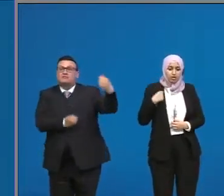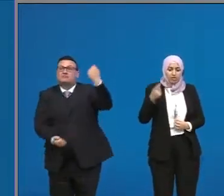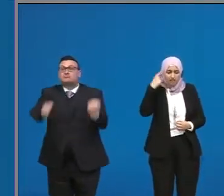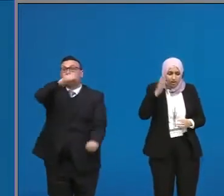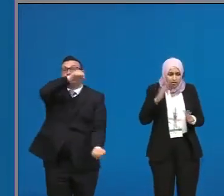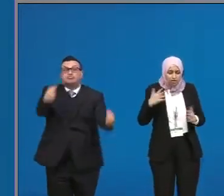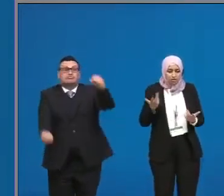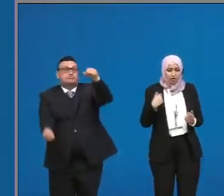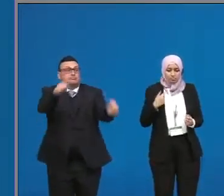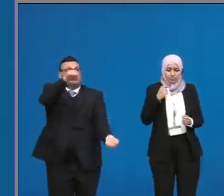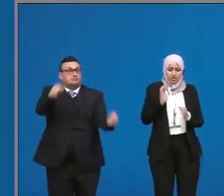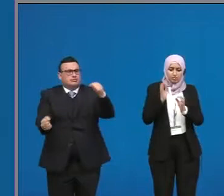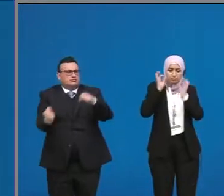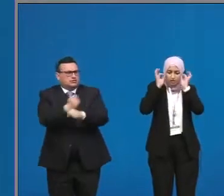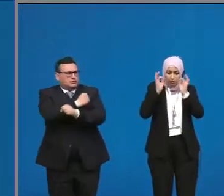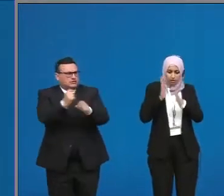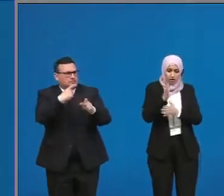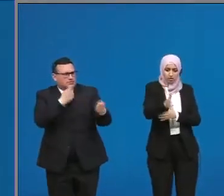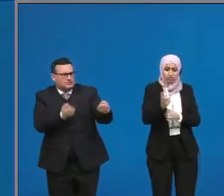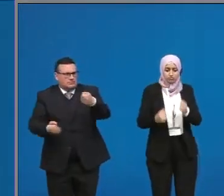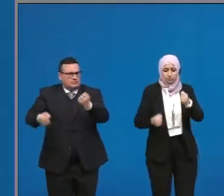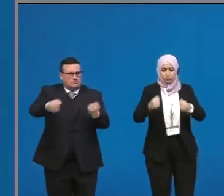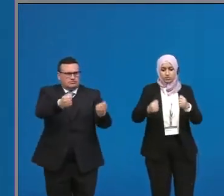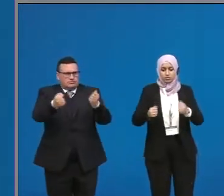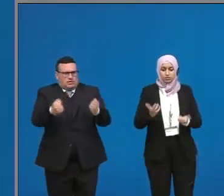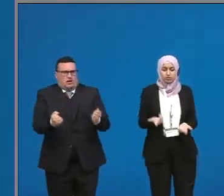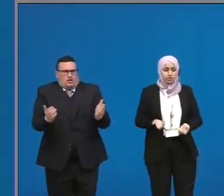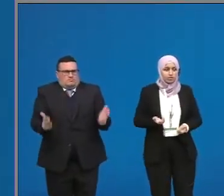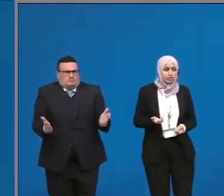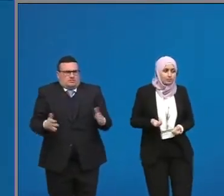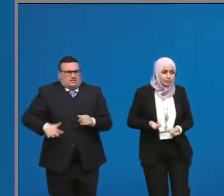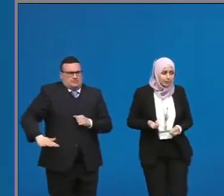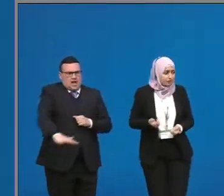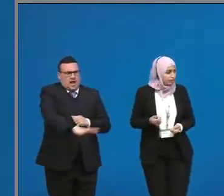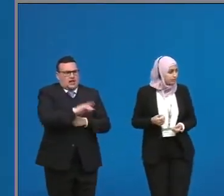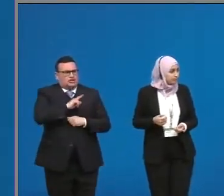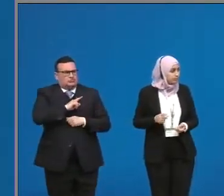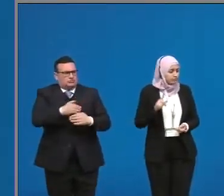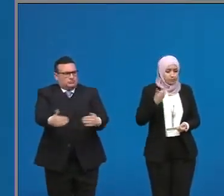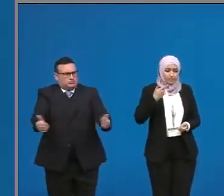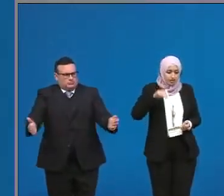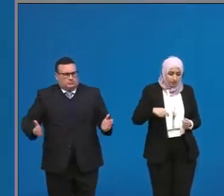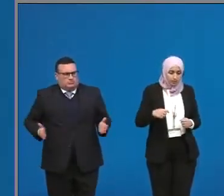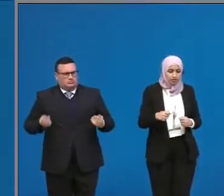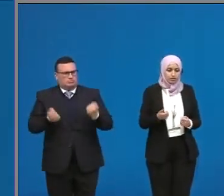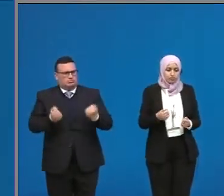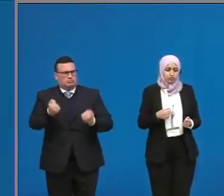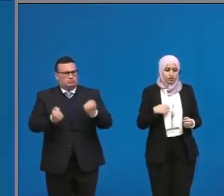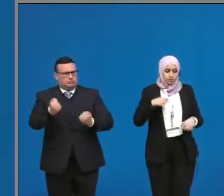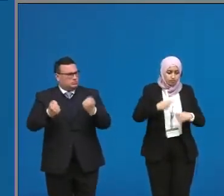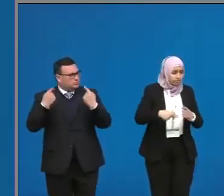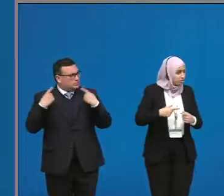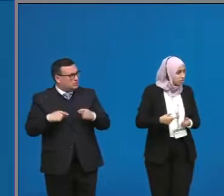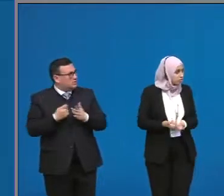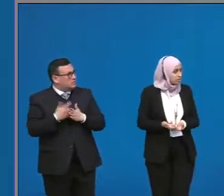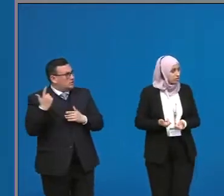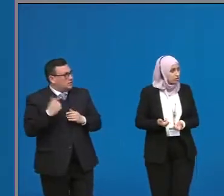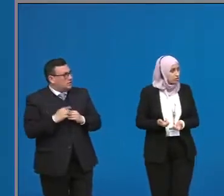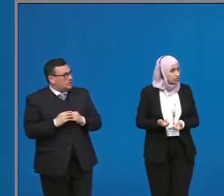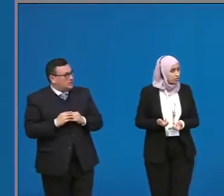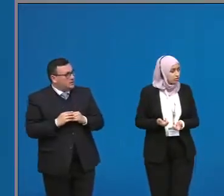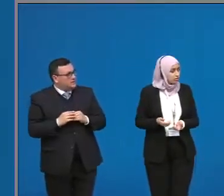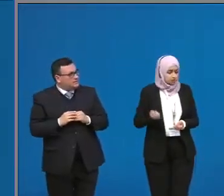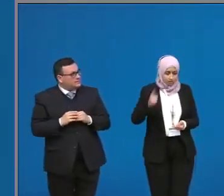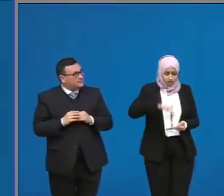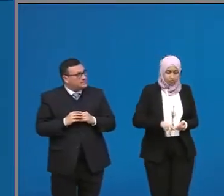driving. When we are using a small display, we have a situated disability.